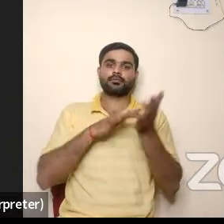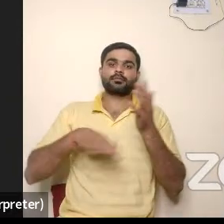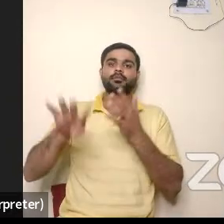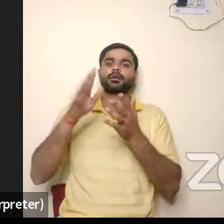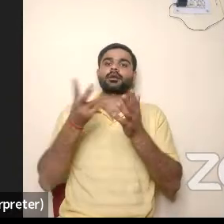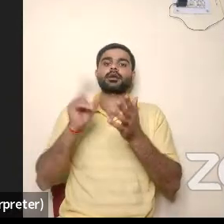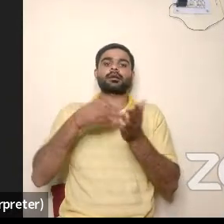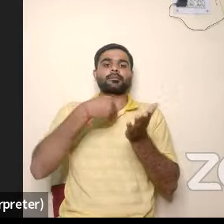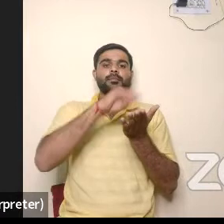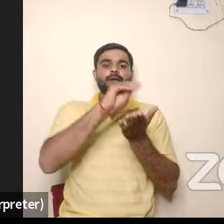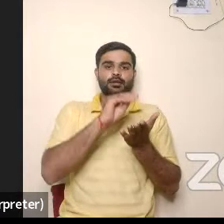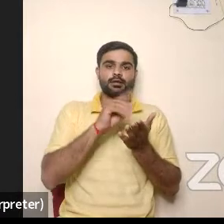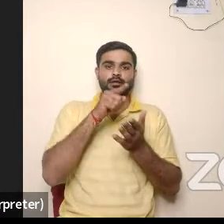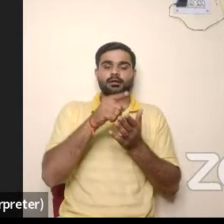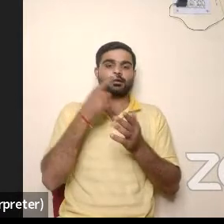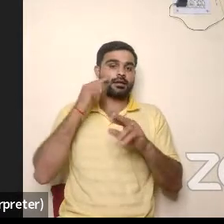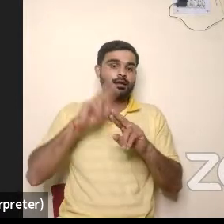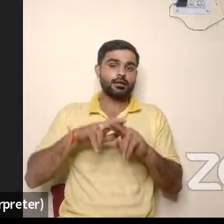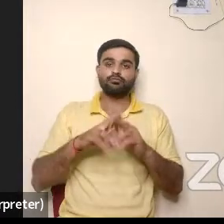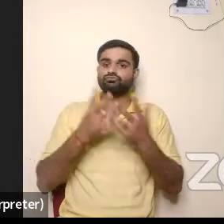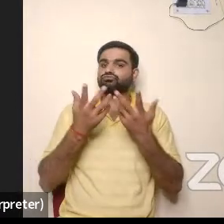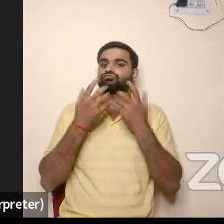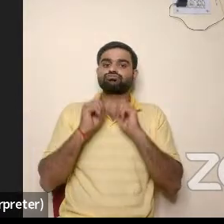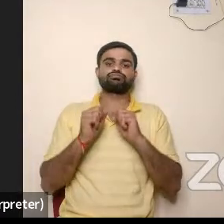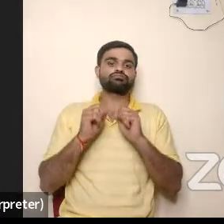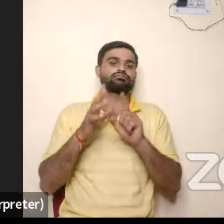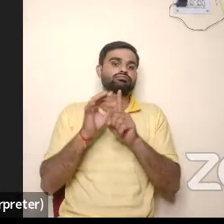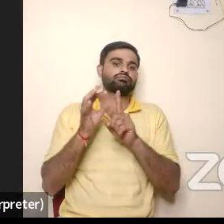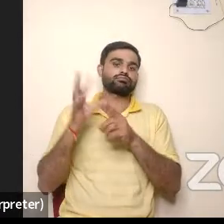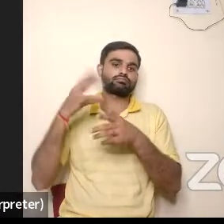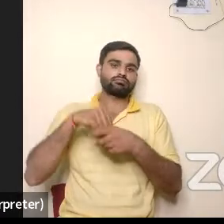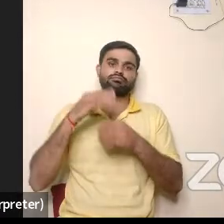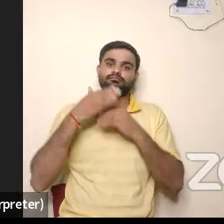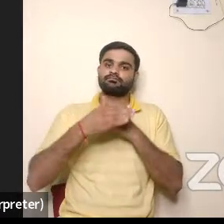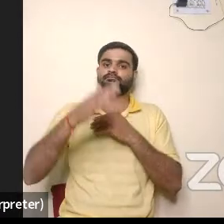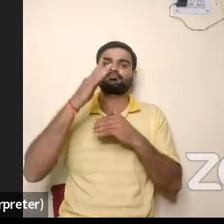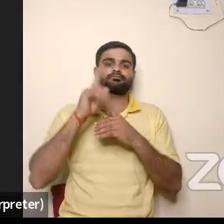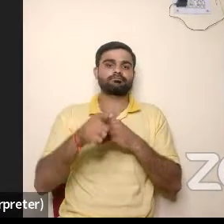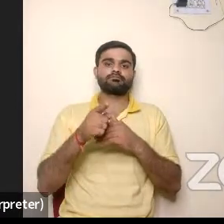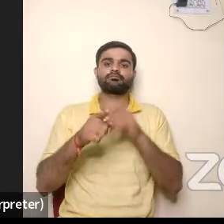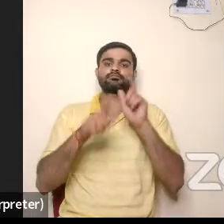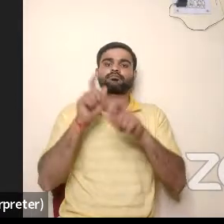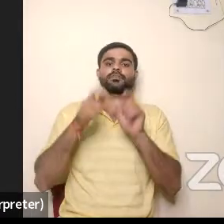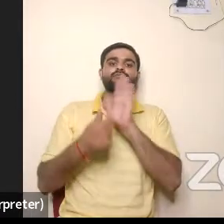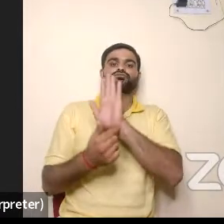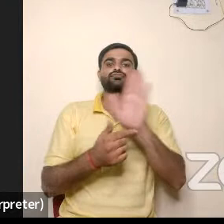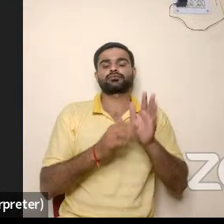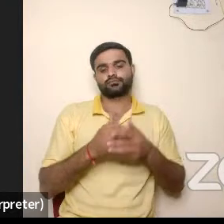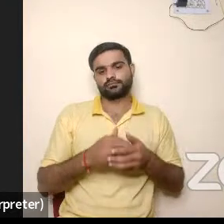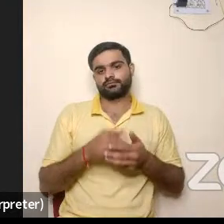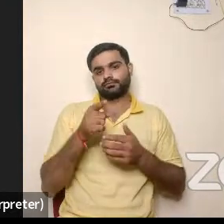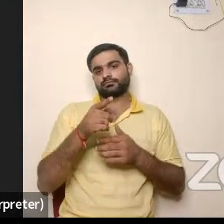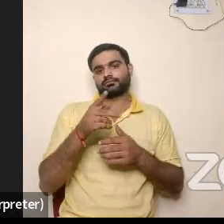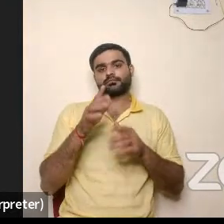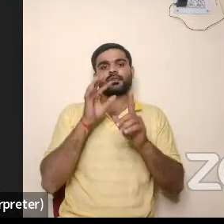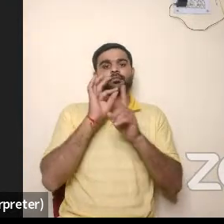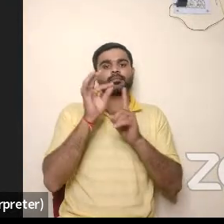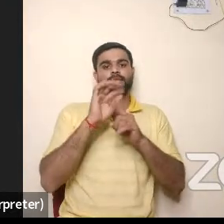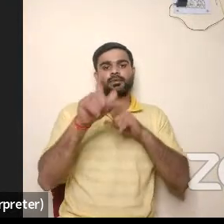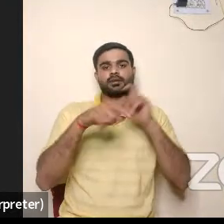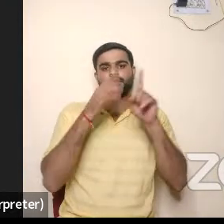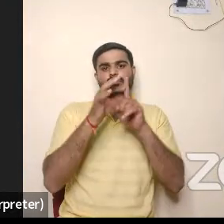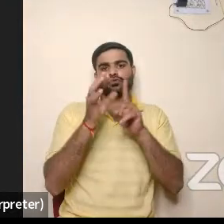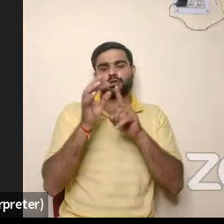us. So if this is not there, so they are not able to, continue more for this. So that the private channels are